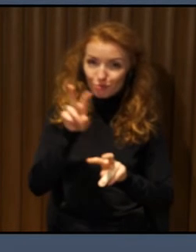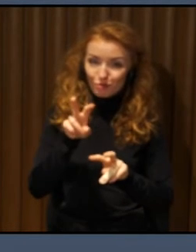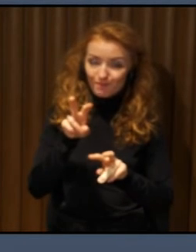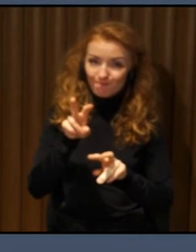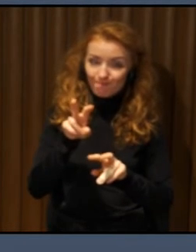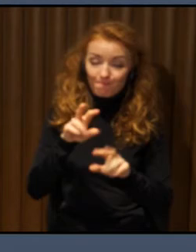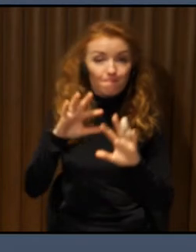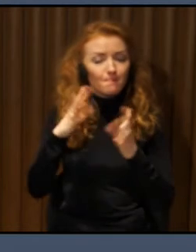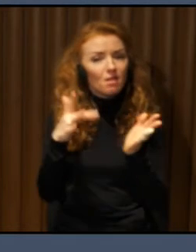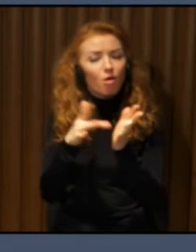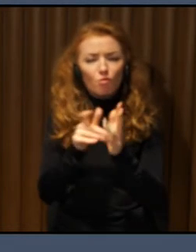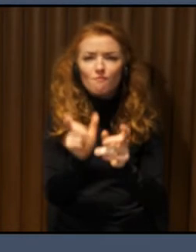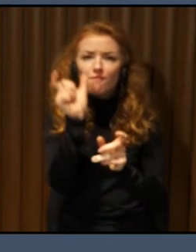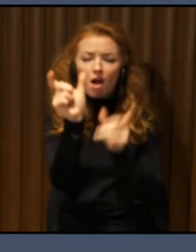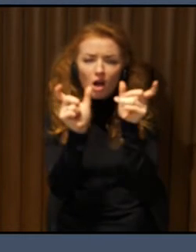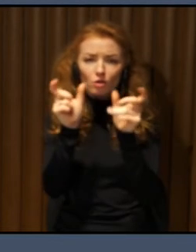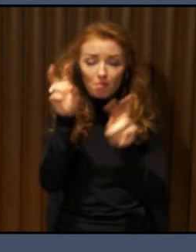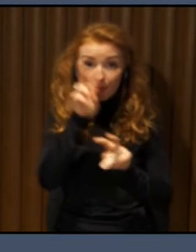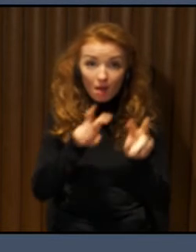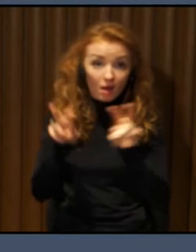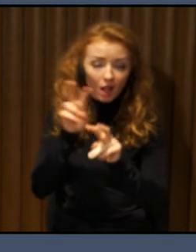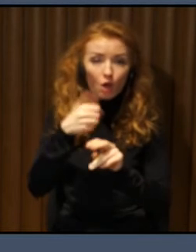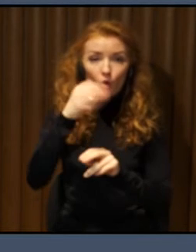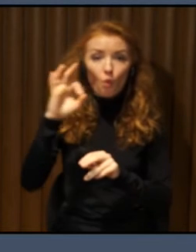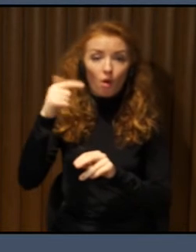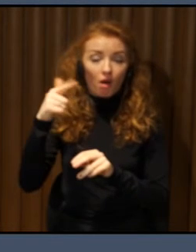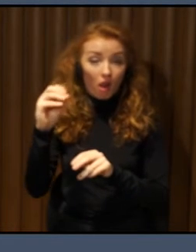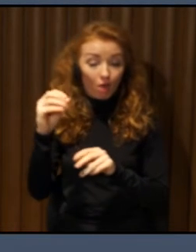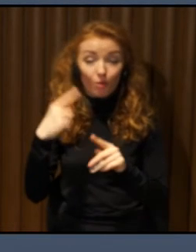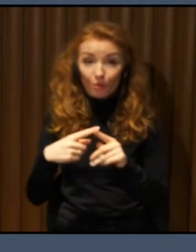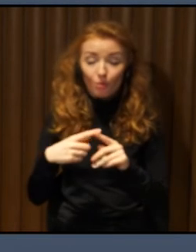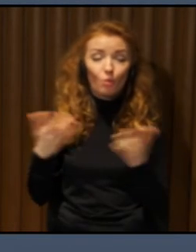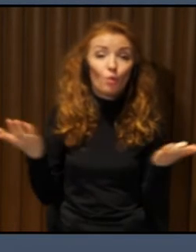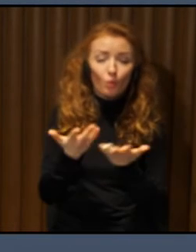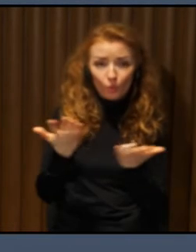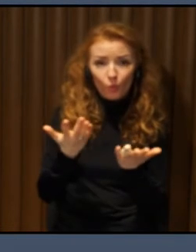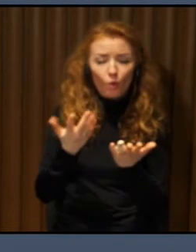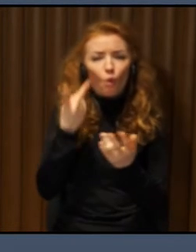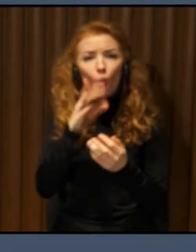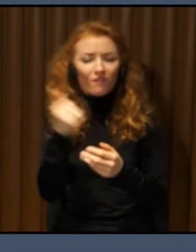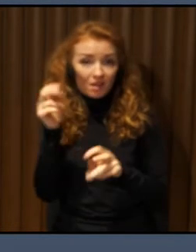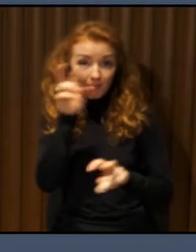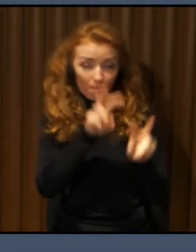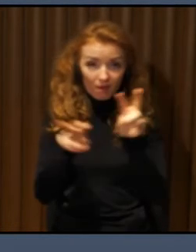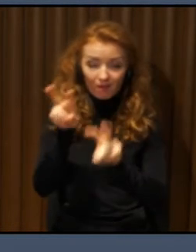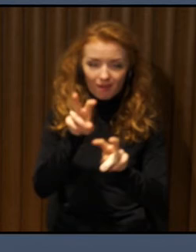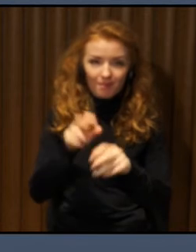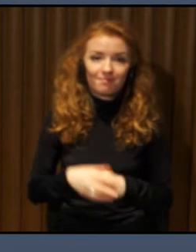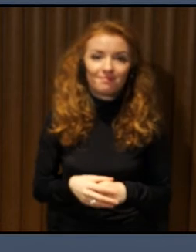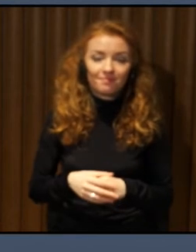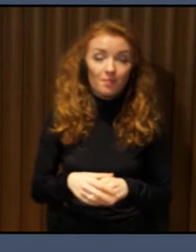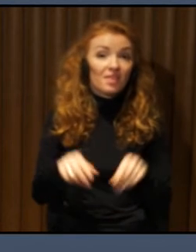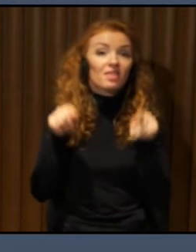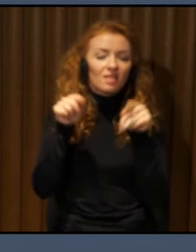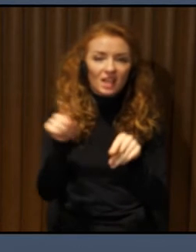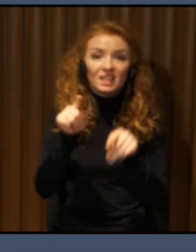on Google, as well as when are people searching, how are they searching, things like that. So the other thing our navigation has done for us really has